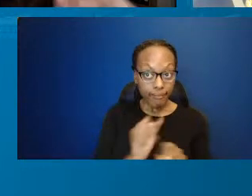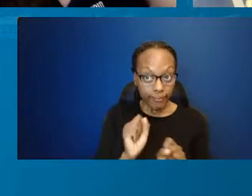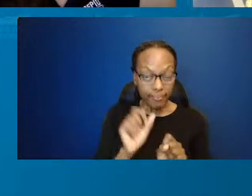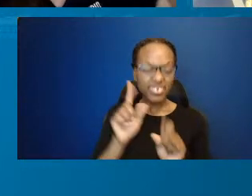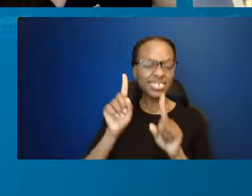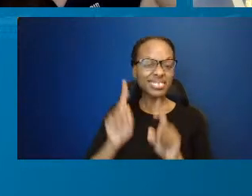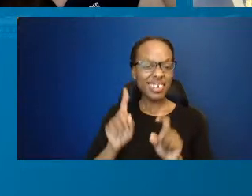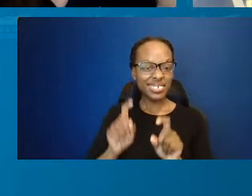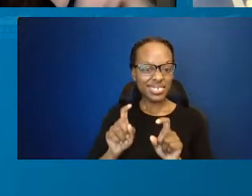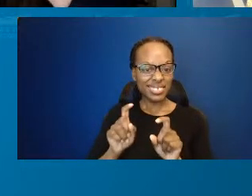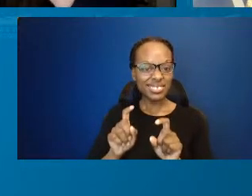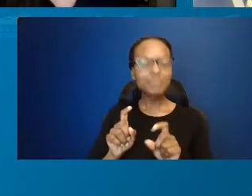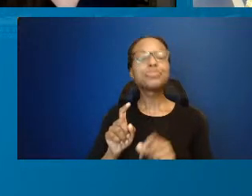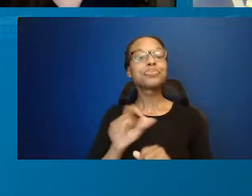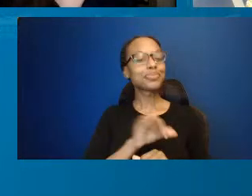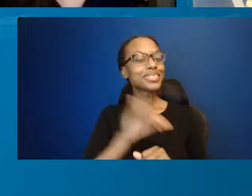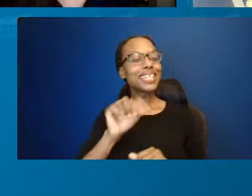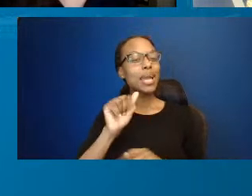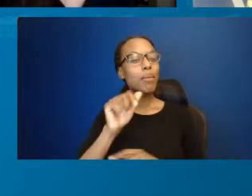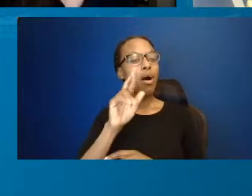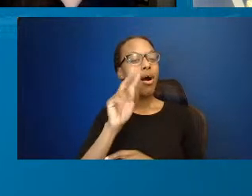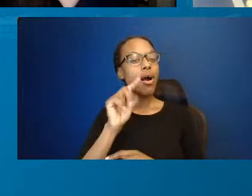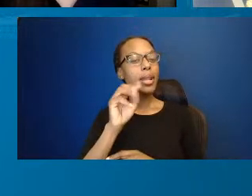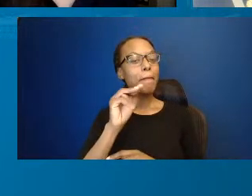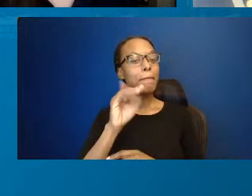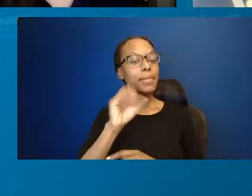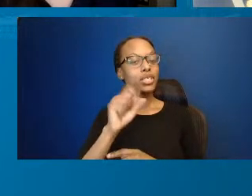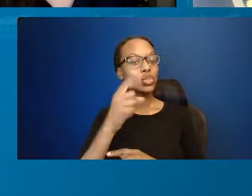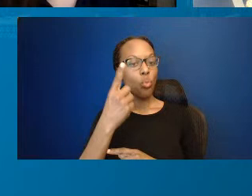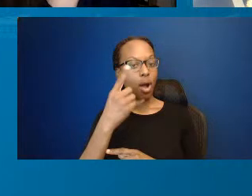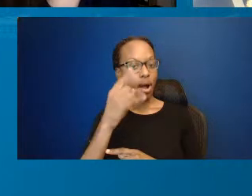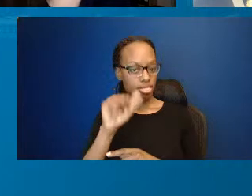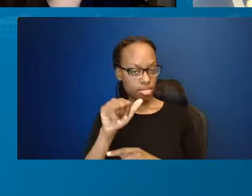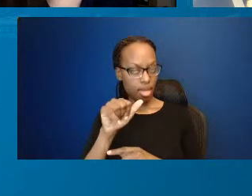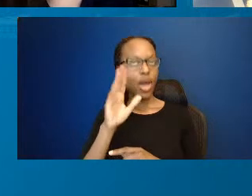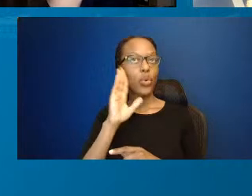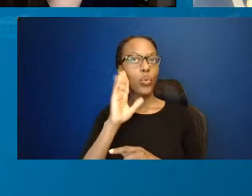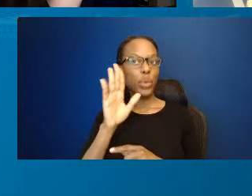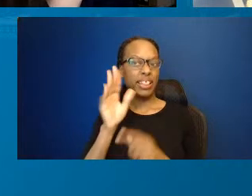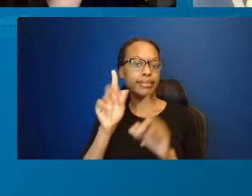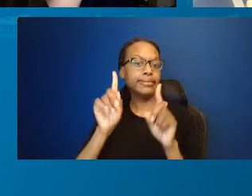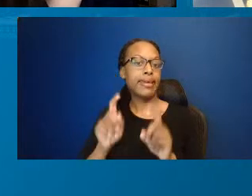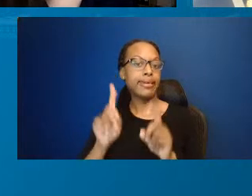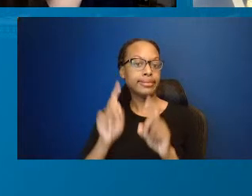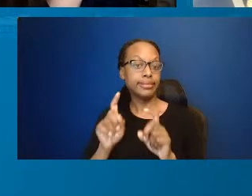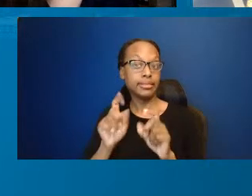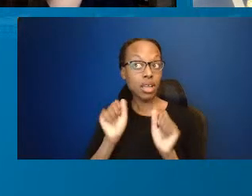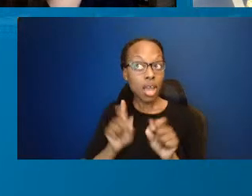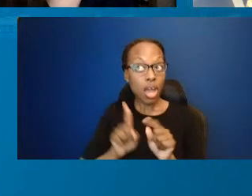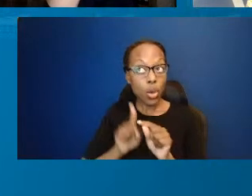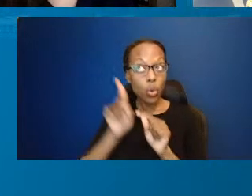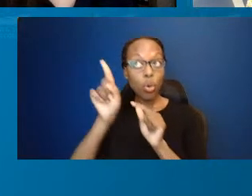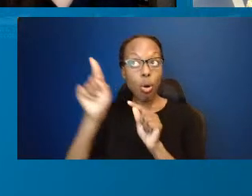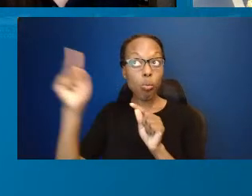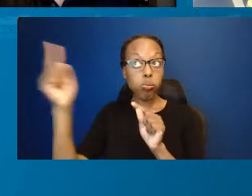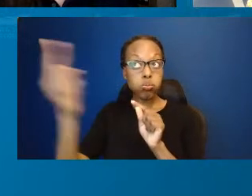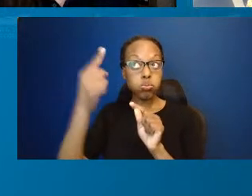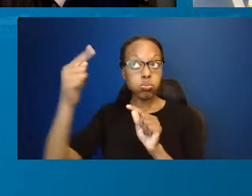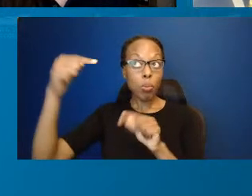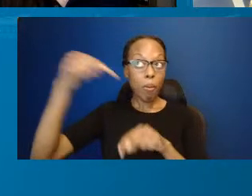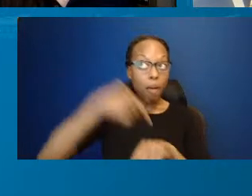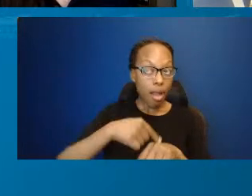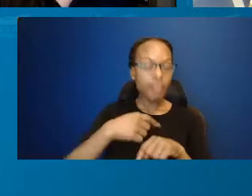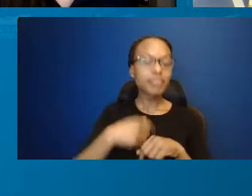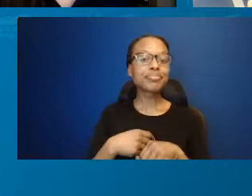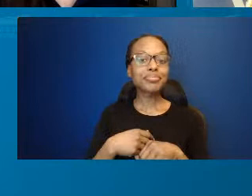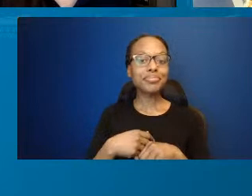too. They're just kind of testing it out first. Right. Fun. Nice. Well, I'm kind of a cat person, so my favorite mission